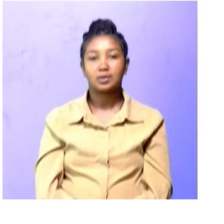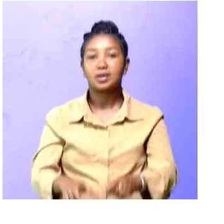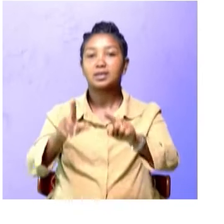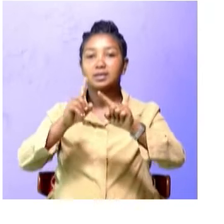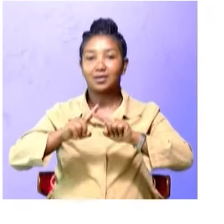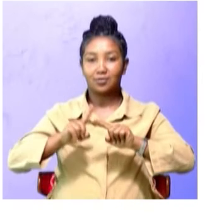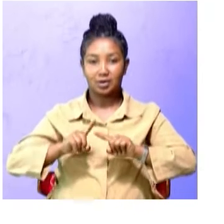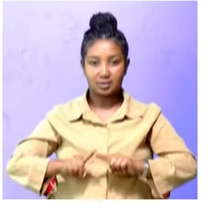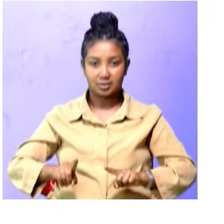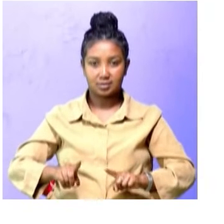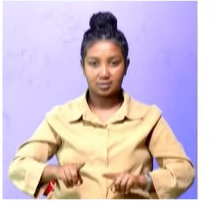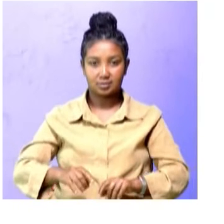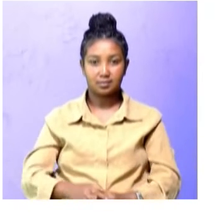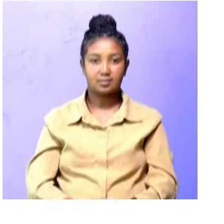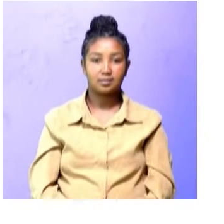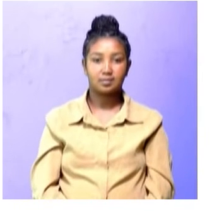different